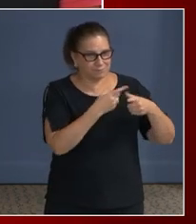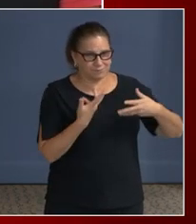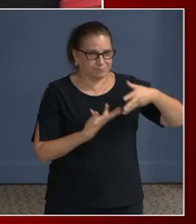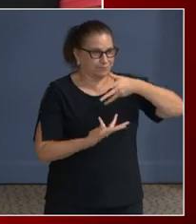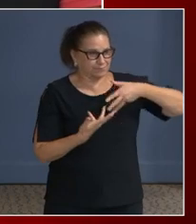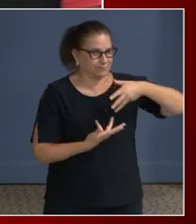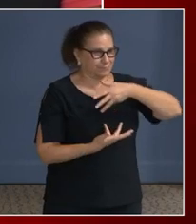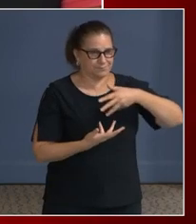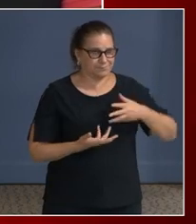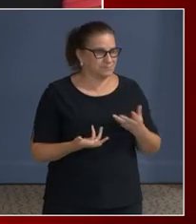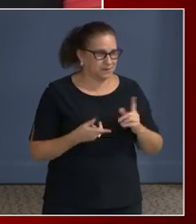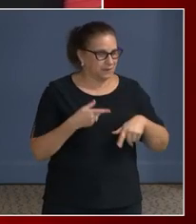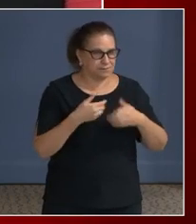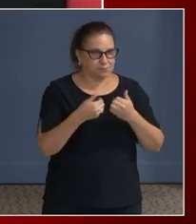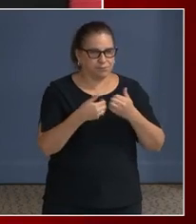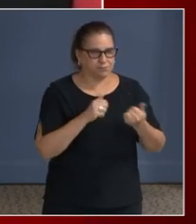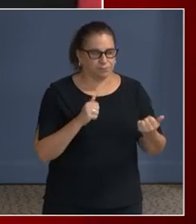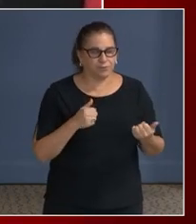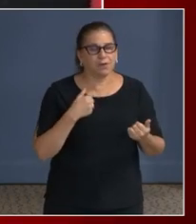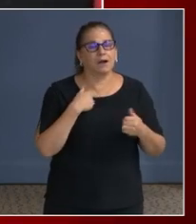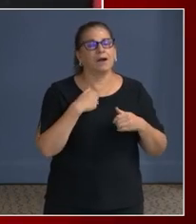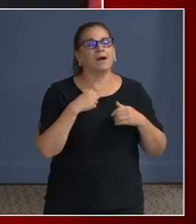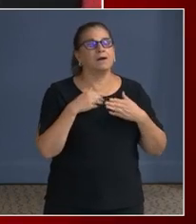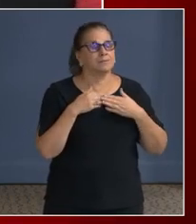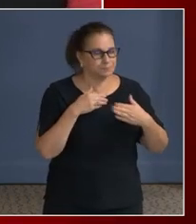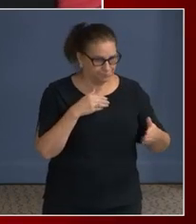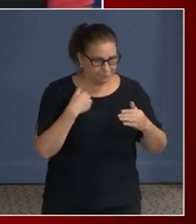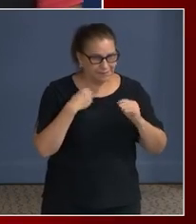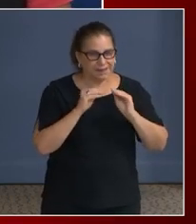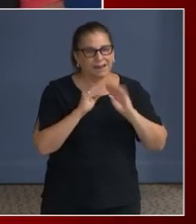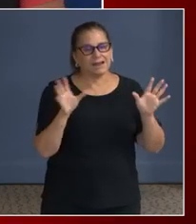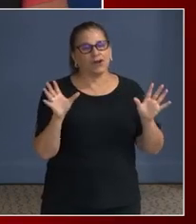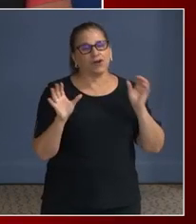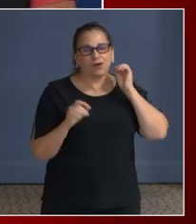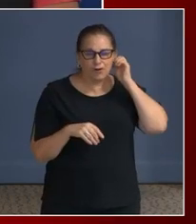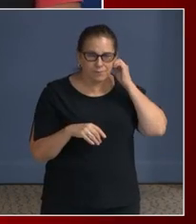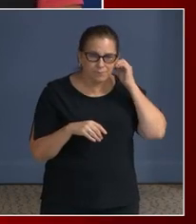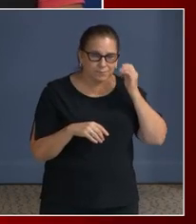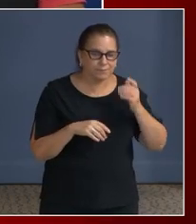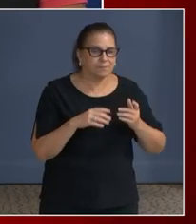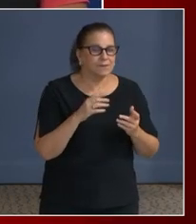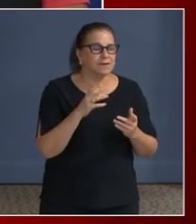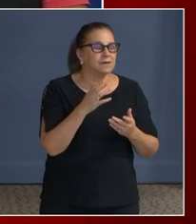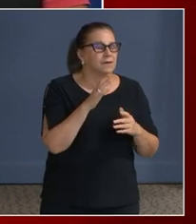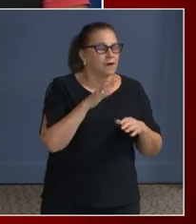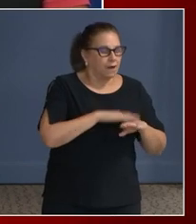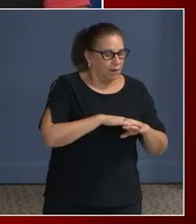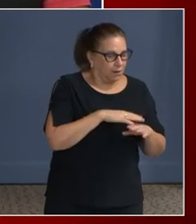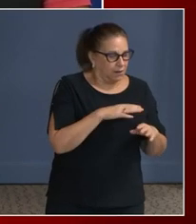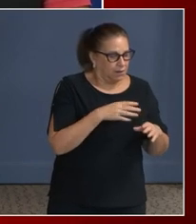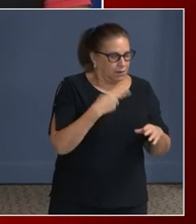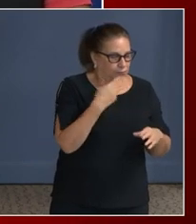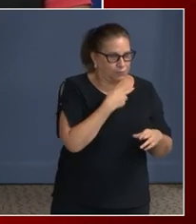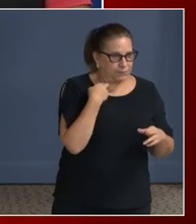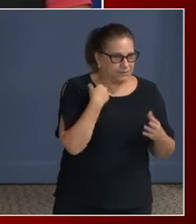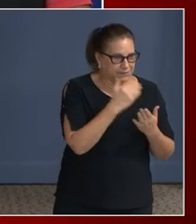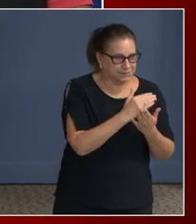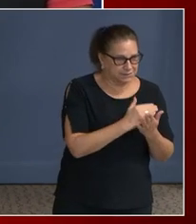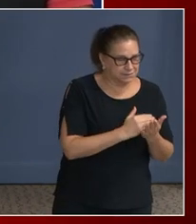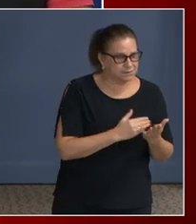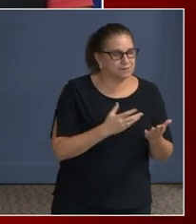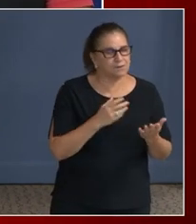it. We also are pretty clear about how you're on the list or off the list, and that is based on